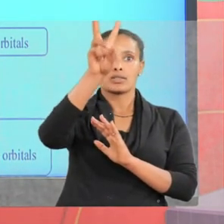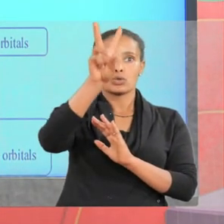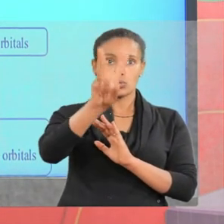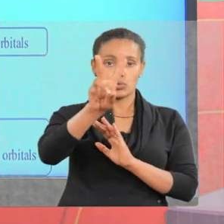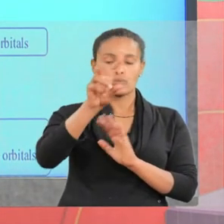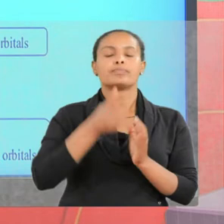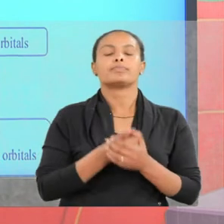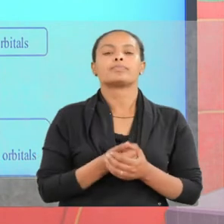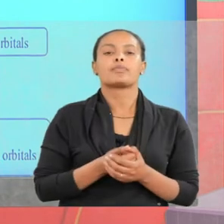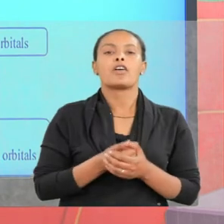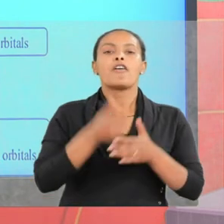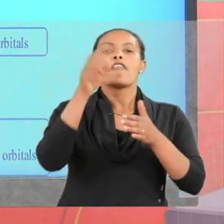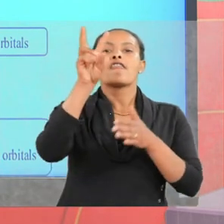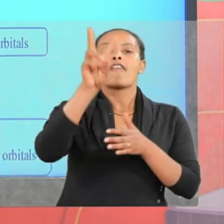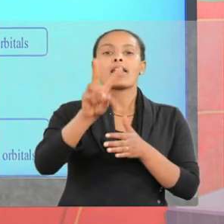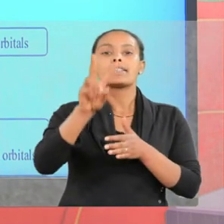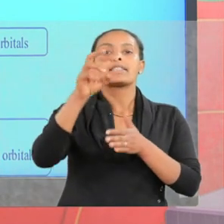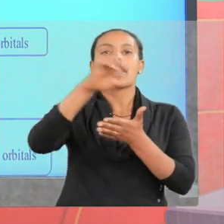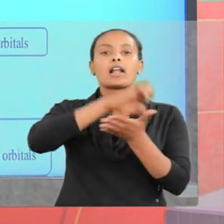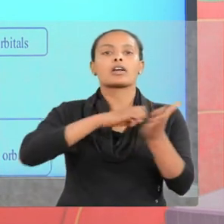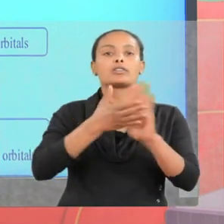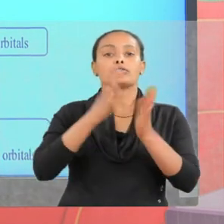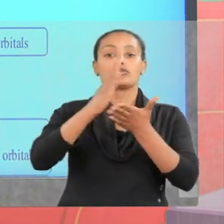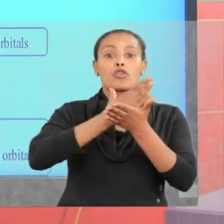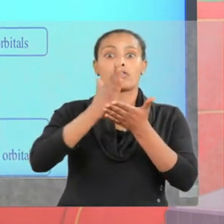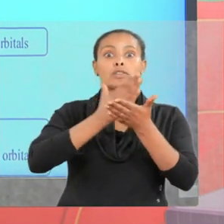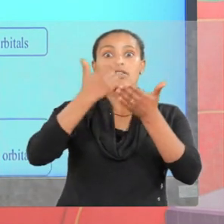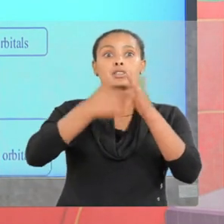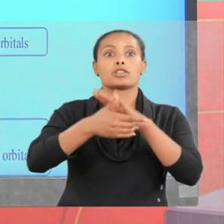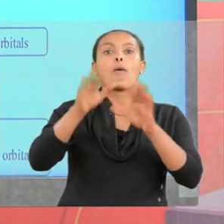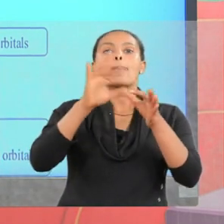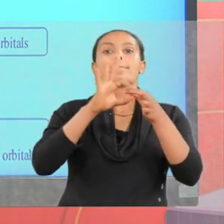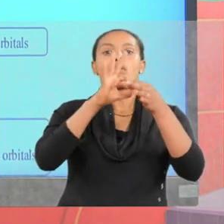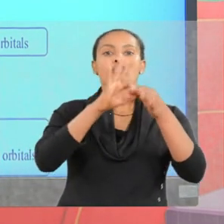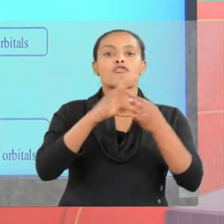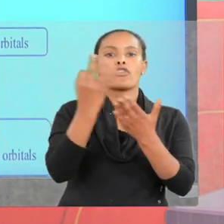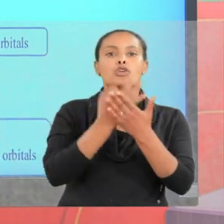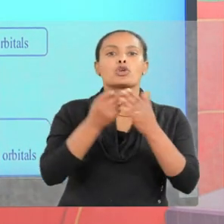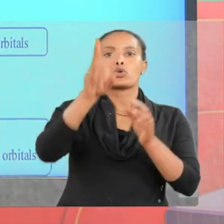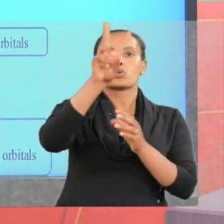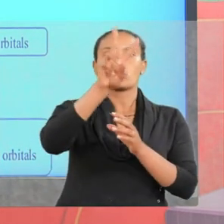2s2. Valence electrons are involved in bond formation